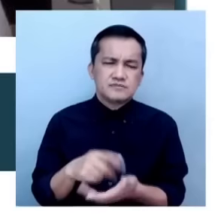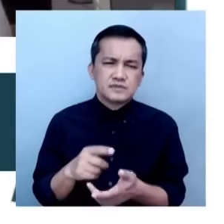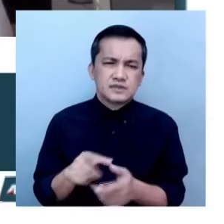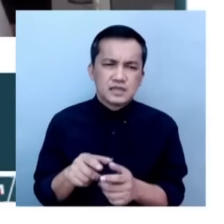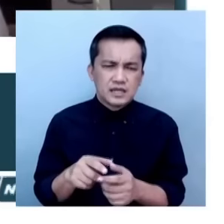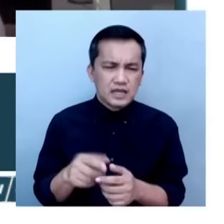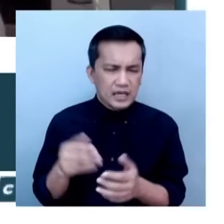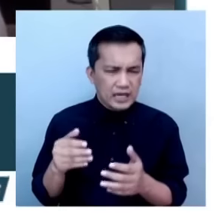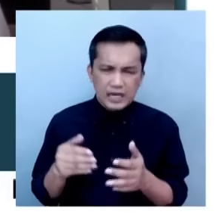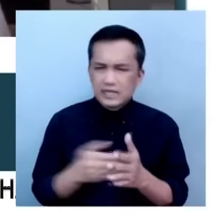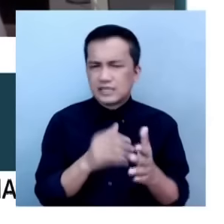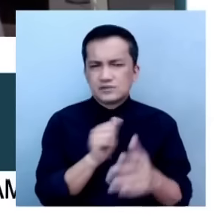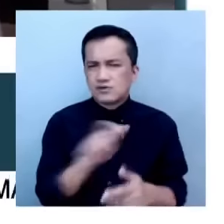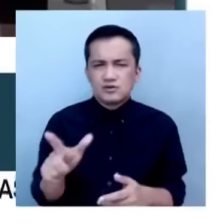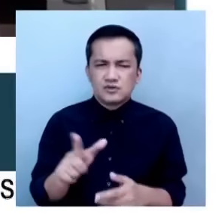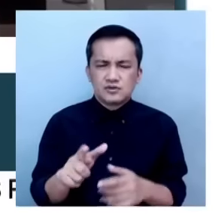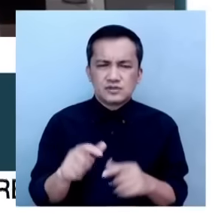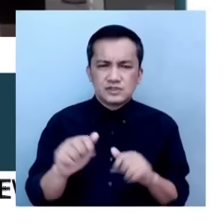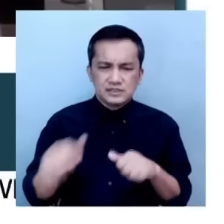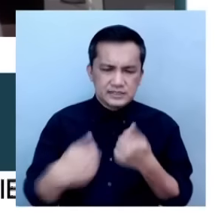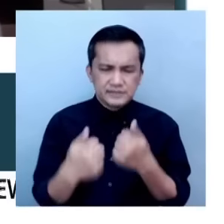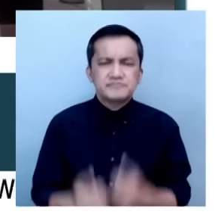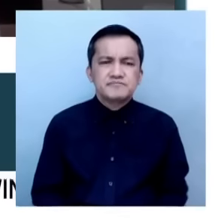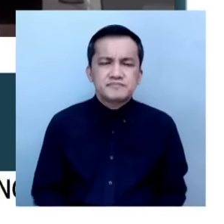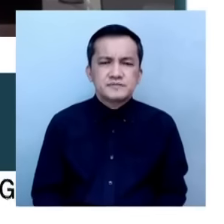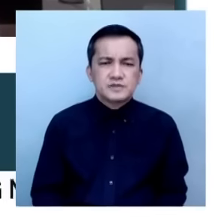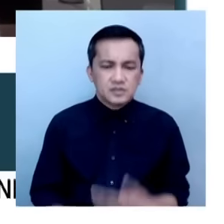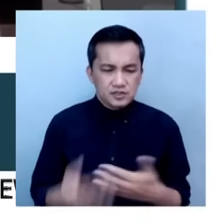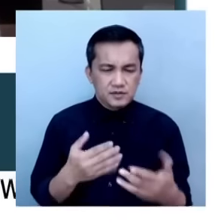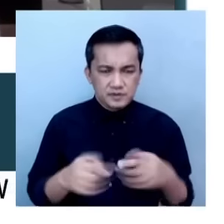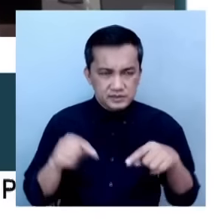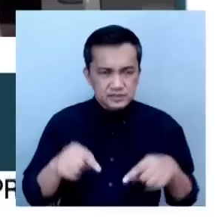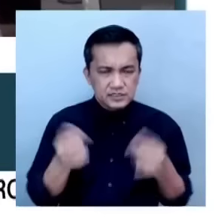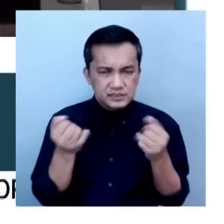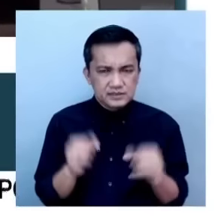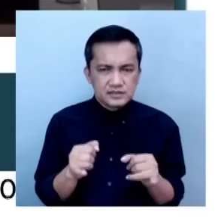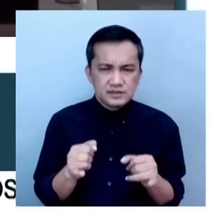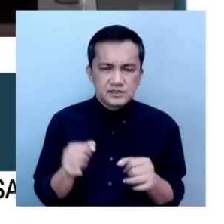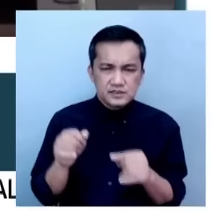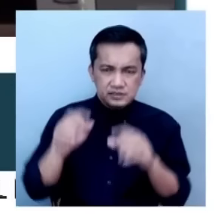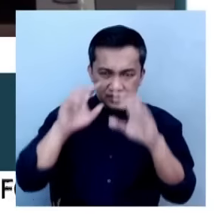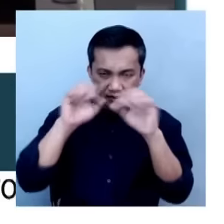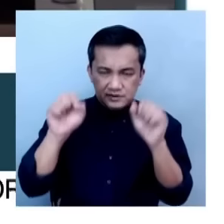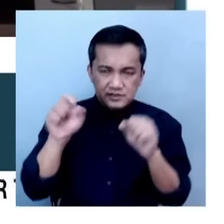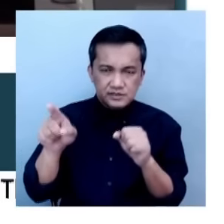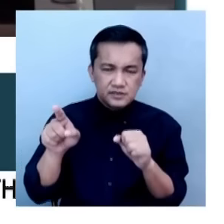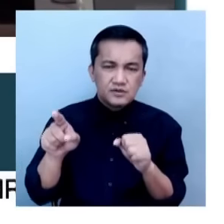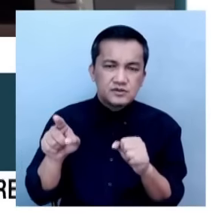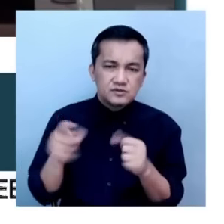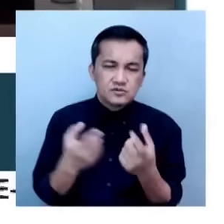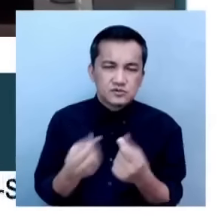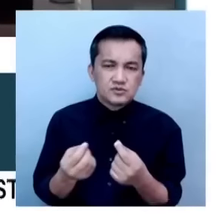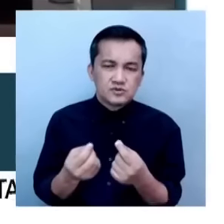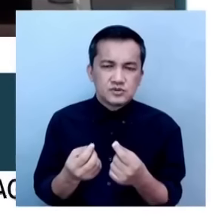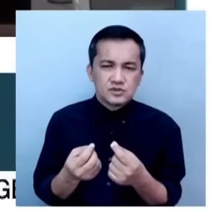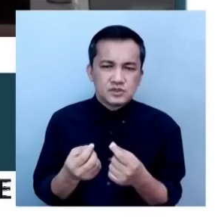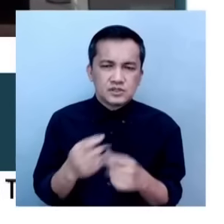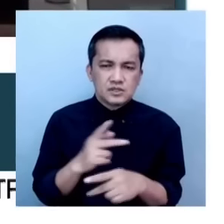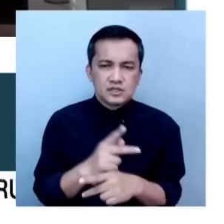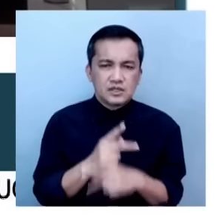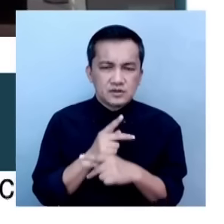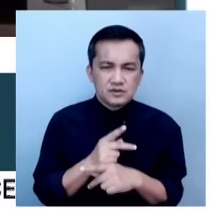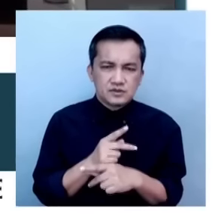against all odds, even in this issue. But I think the president is just what the president is doing now is to prevent